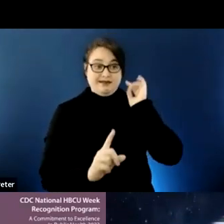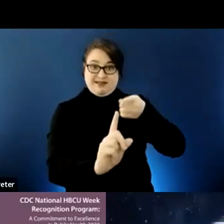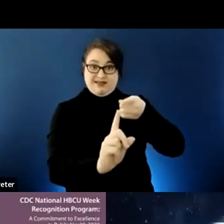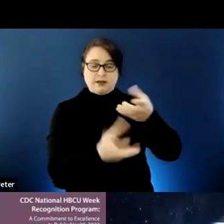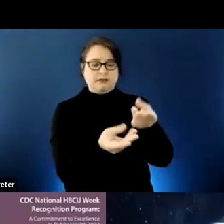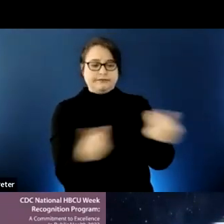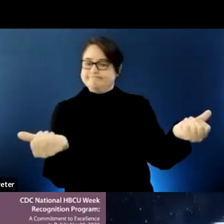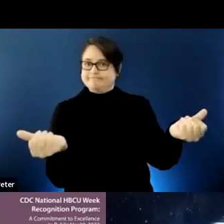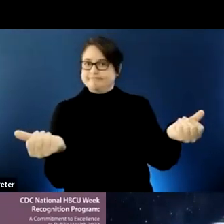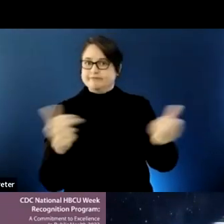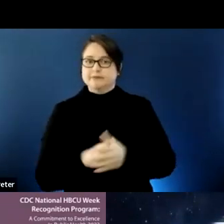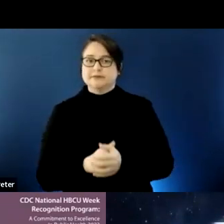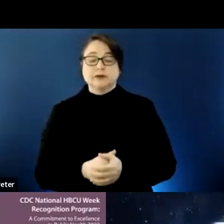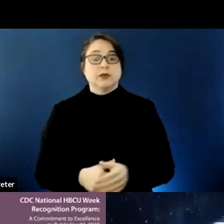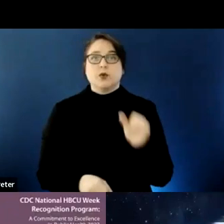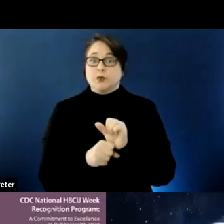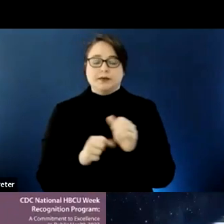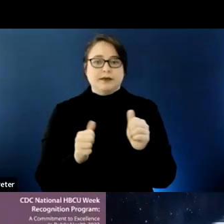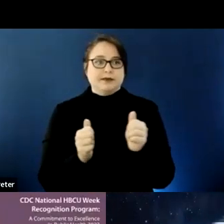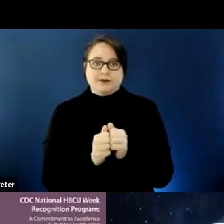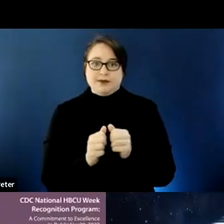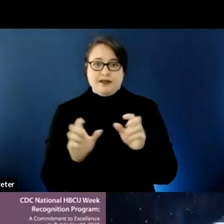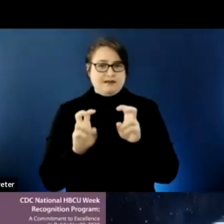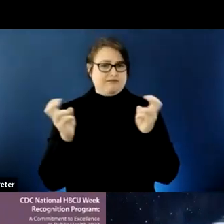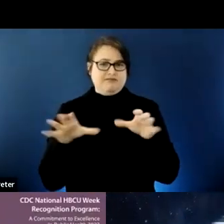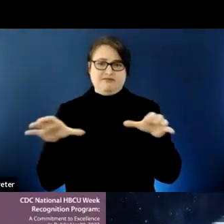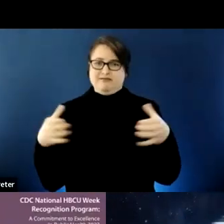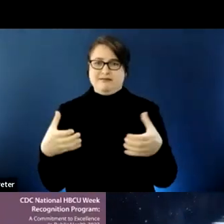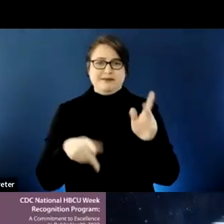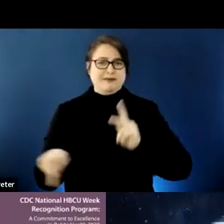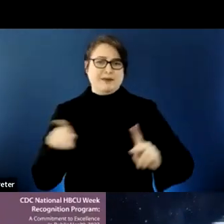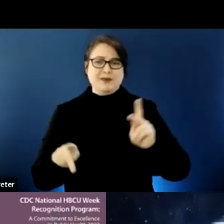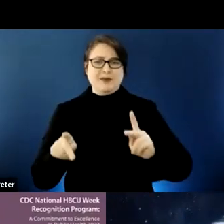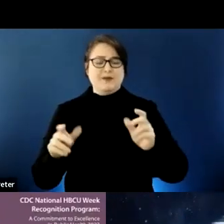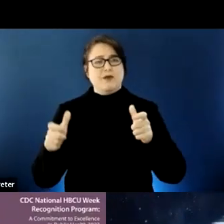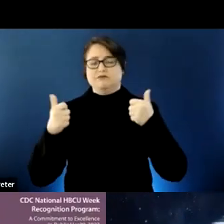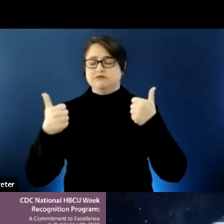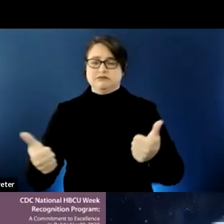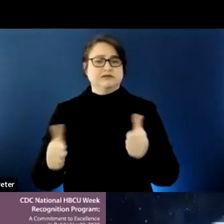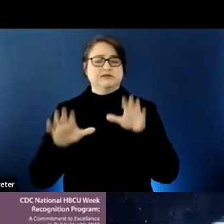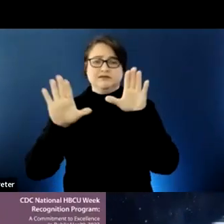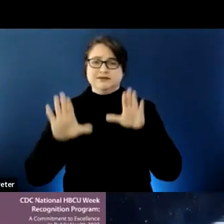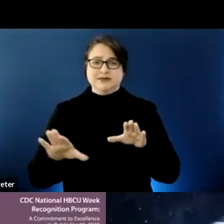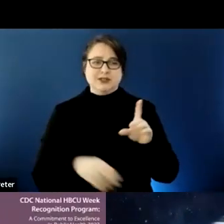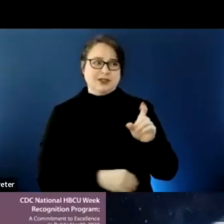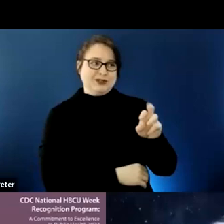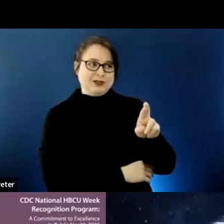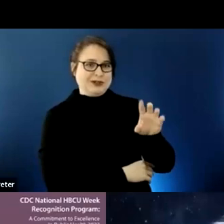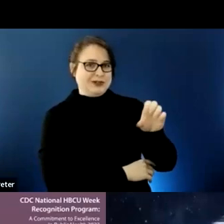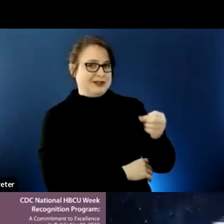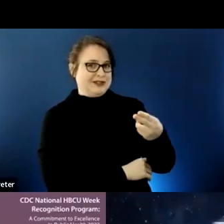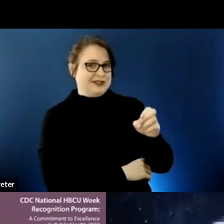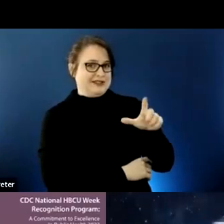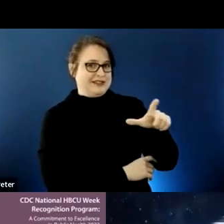currently working with an amazing group of people, including Dr. Shaw. I know she's on here, who's also chairing my dissertation coming up pretty